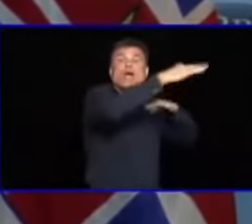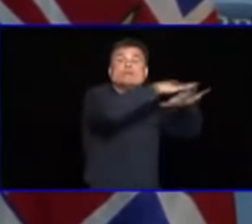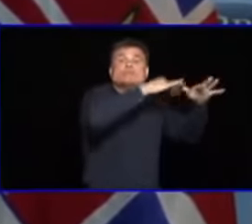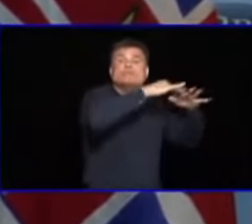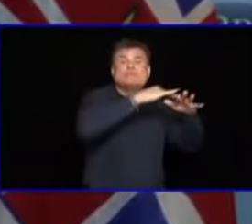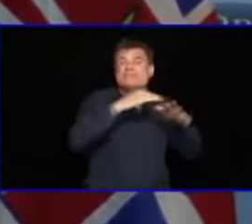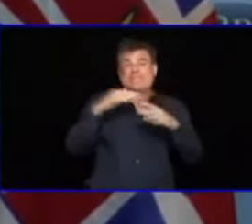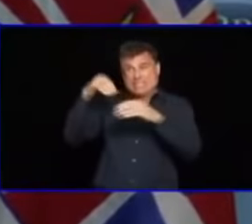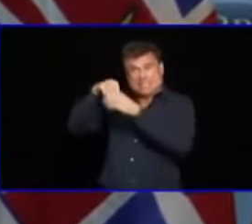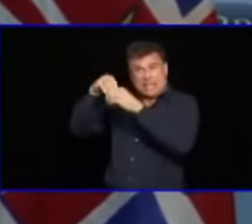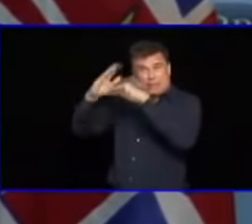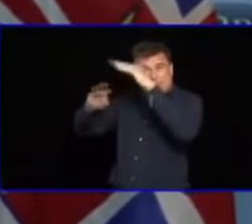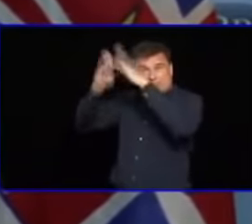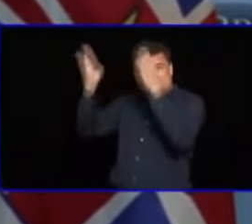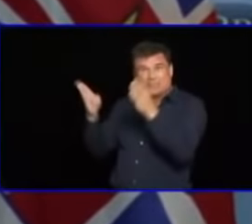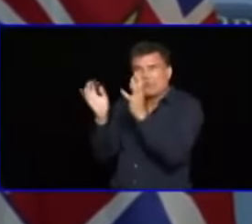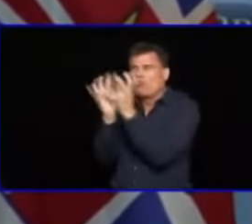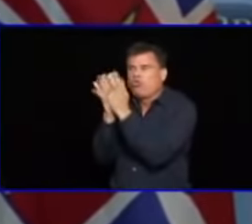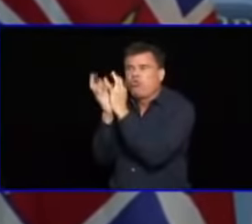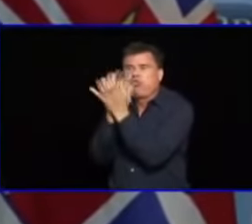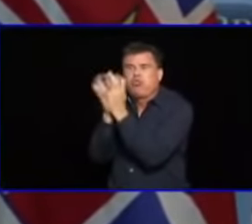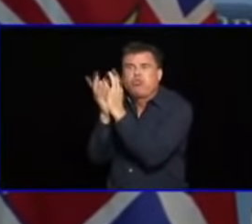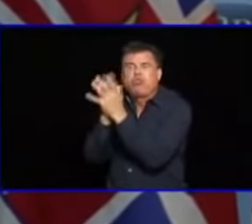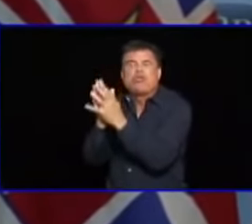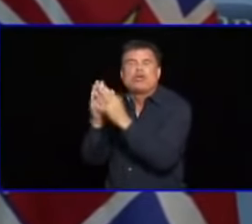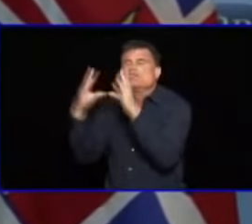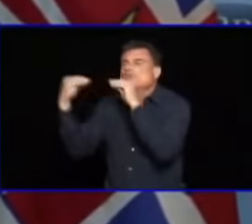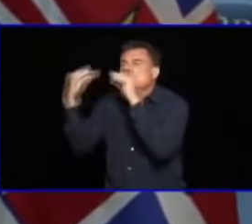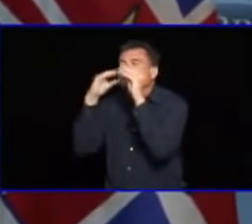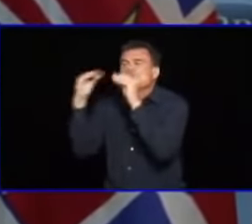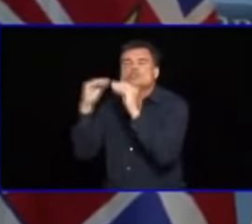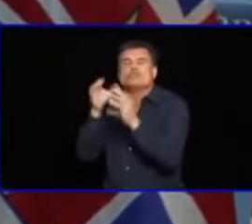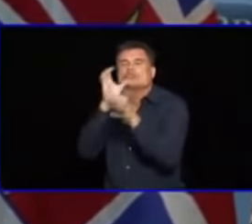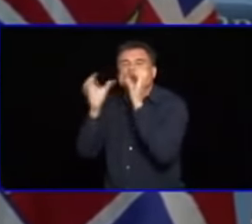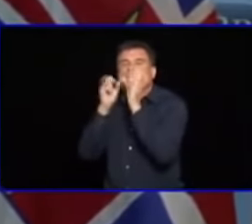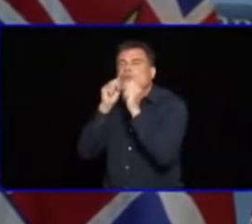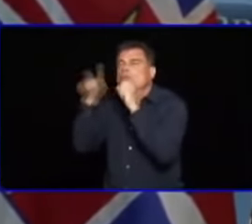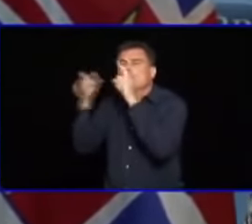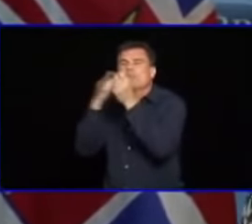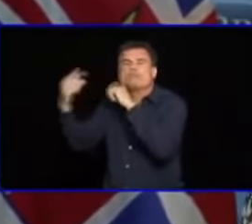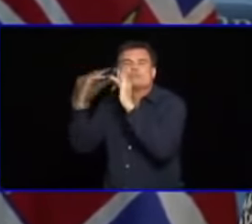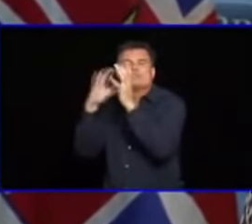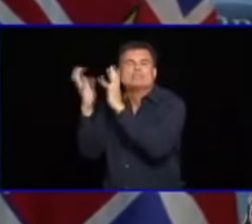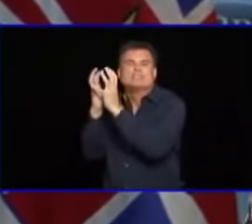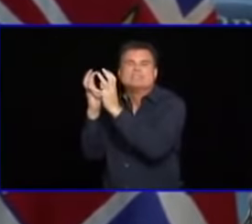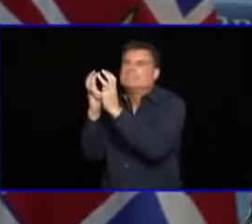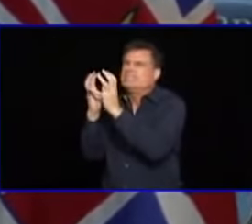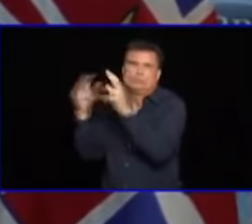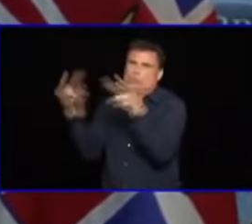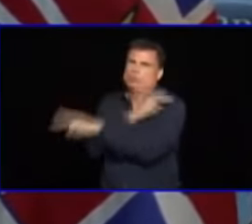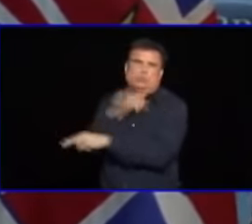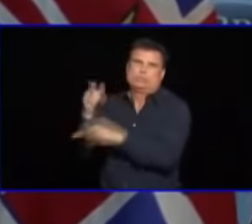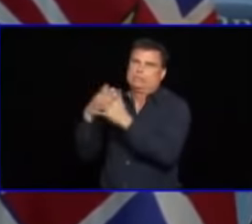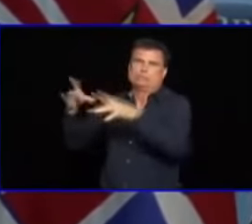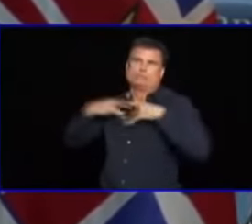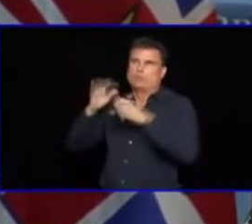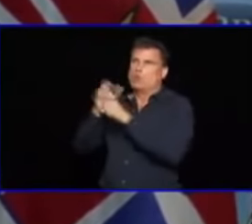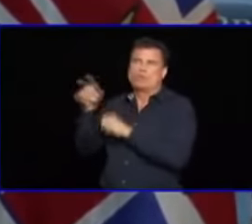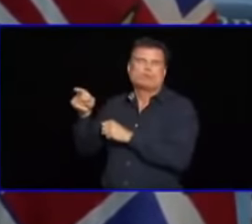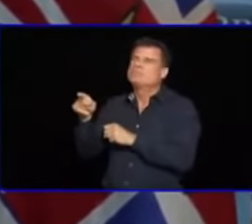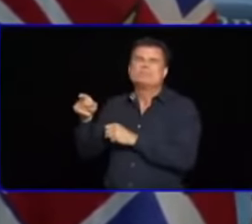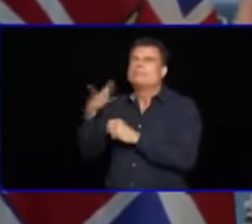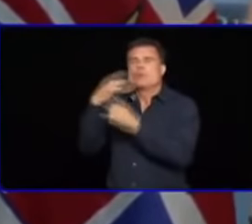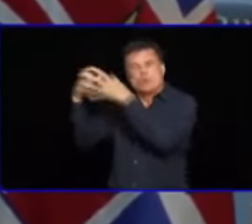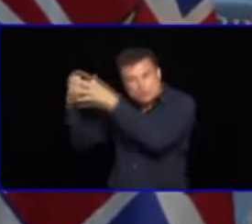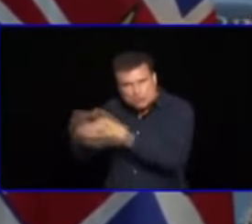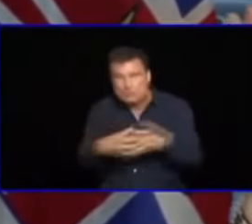things like having staff get together in a staff room, for example, or having coffee. We have seen this virus transmit in those ways. So